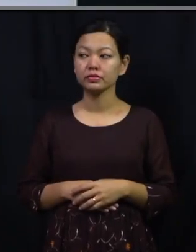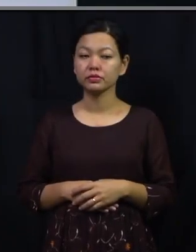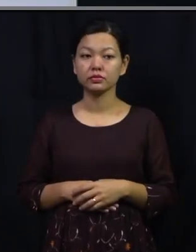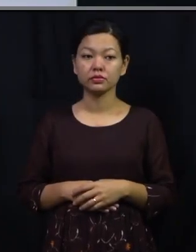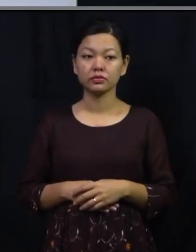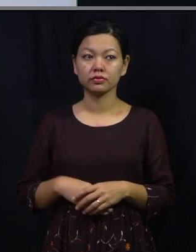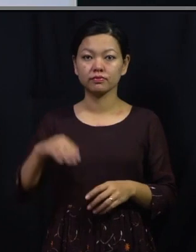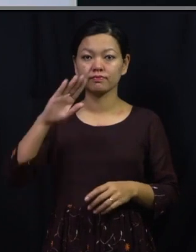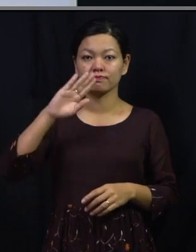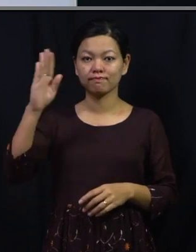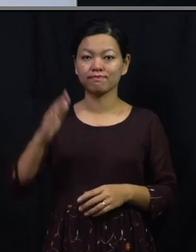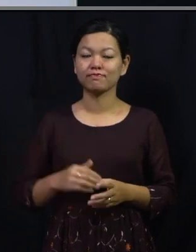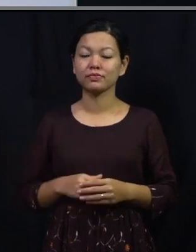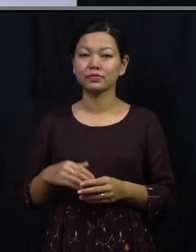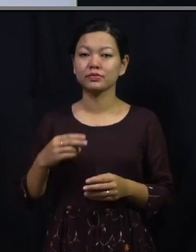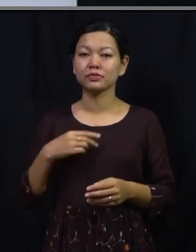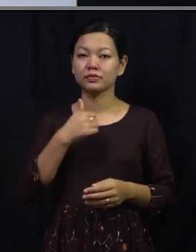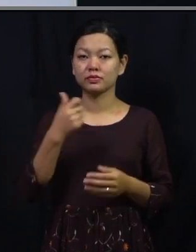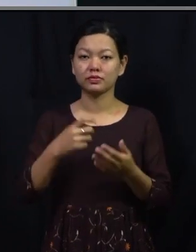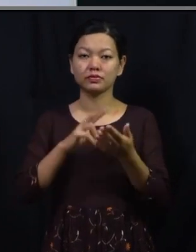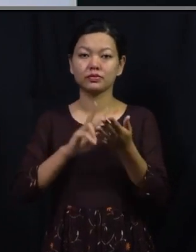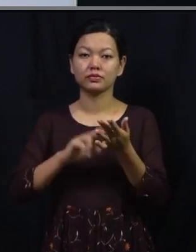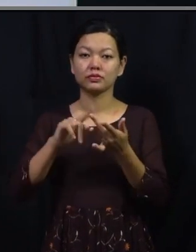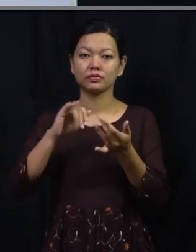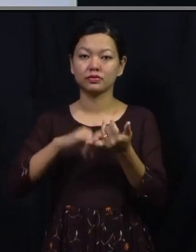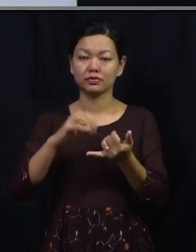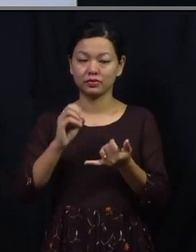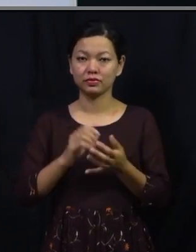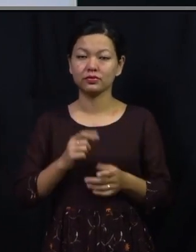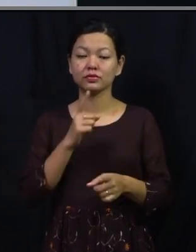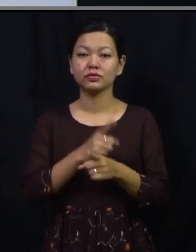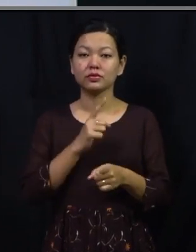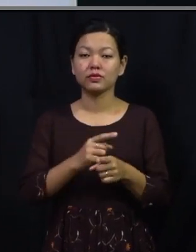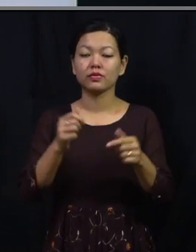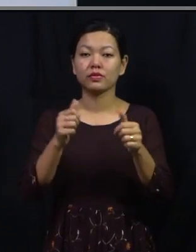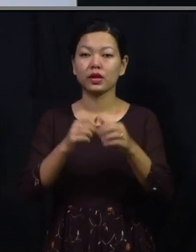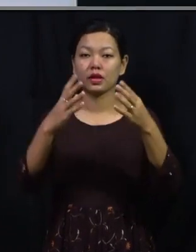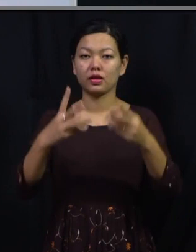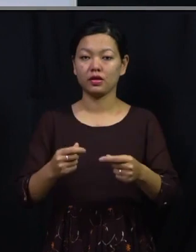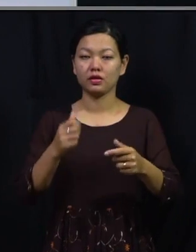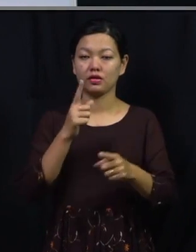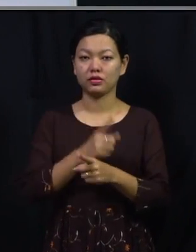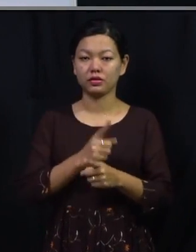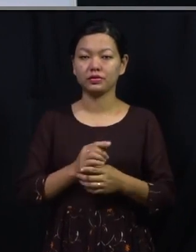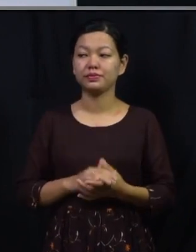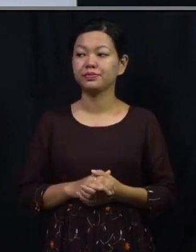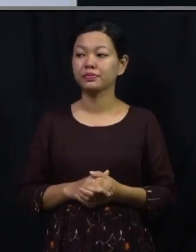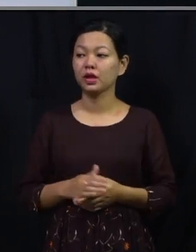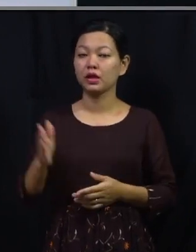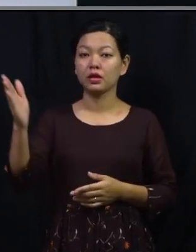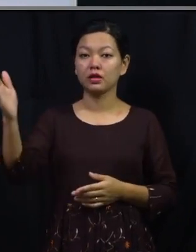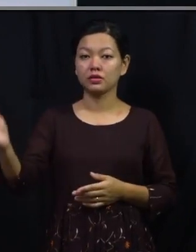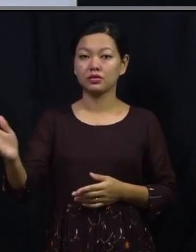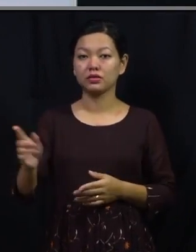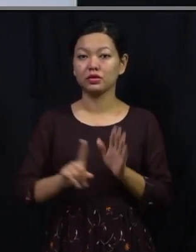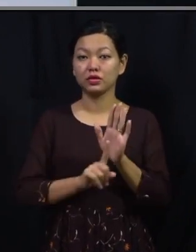Hi everyone, I am Rovishenyo and I'll be your tutor for your accountancy. Okay, so this will be your